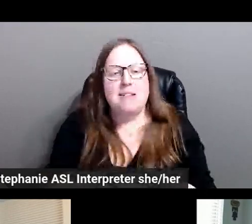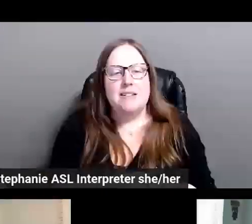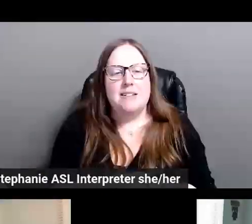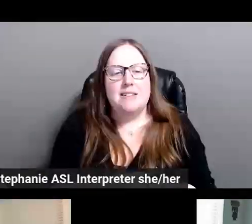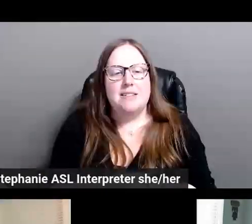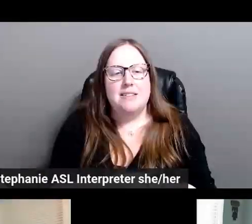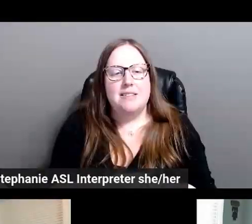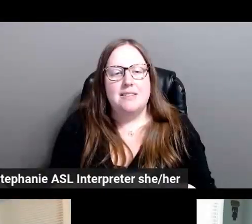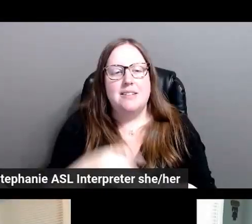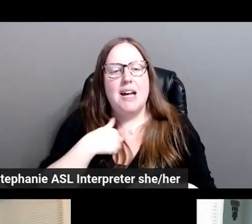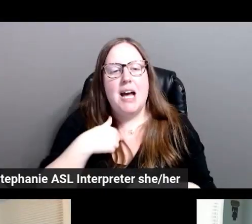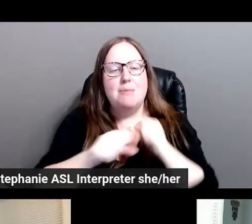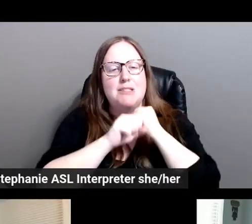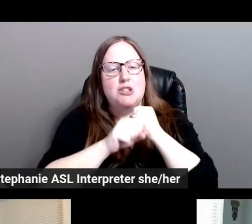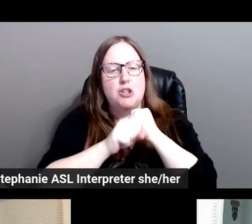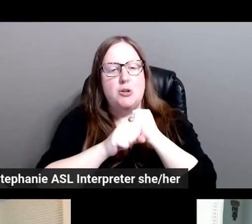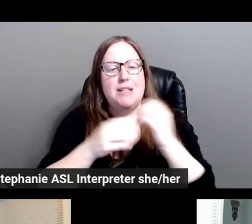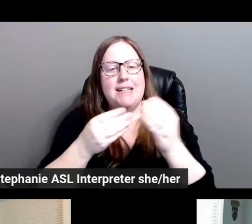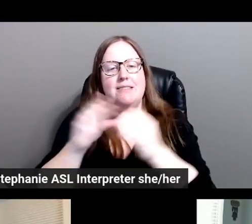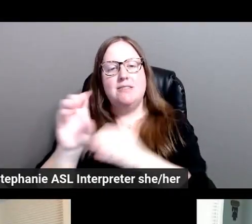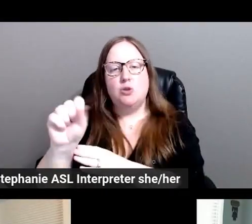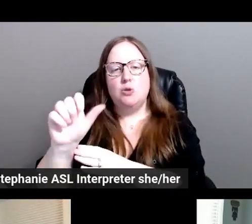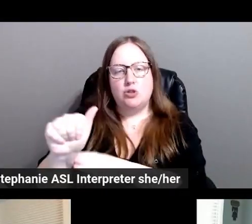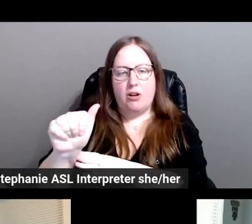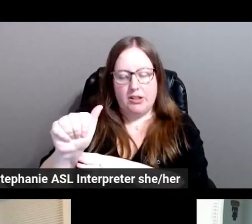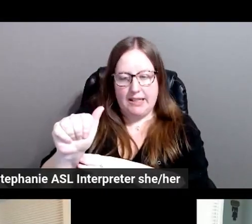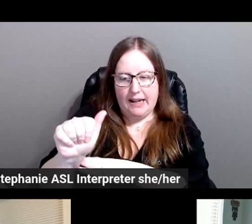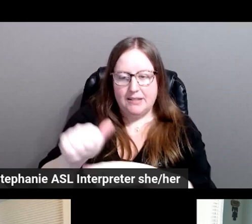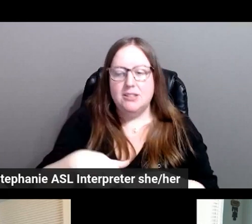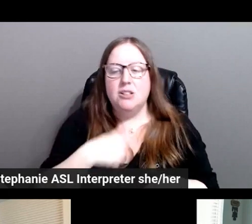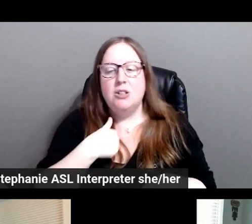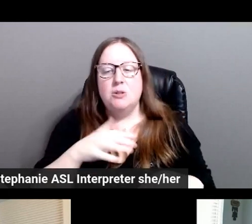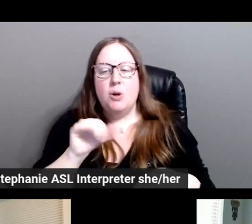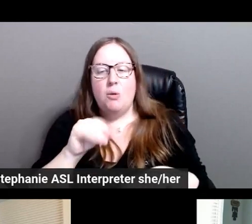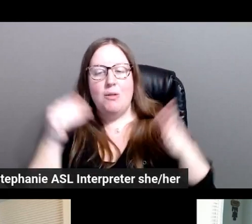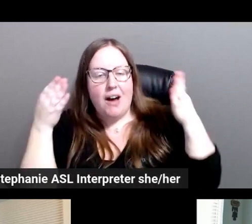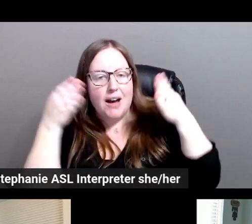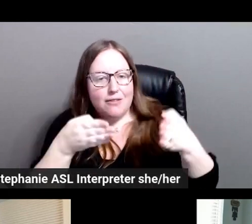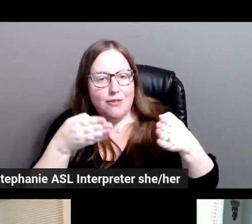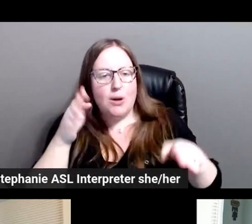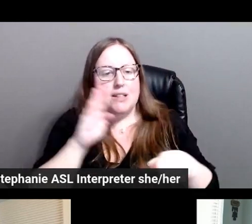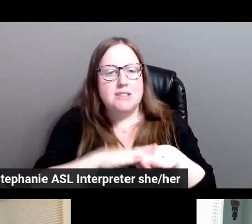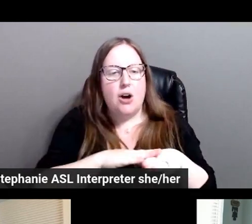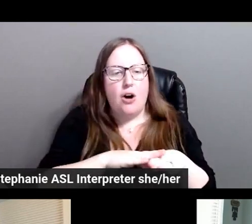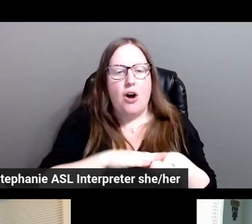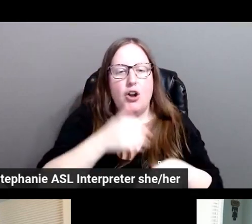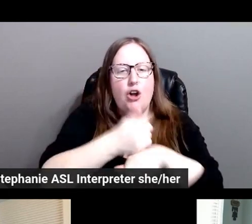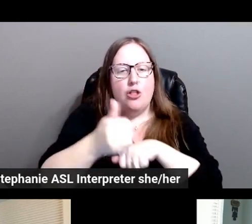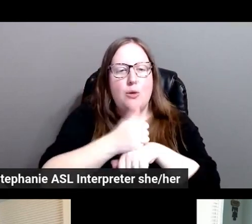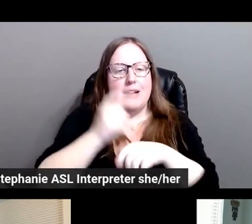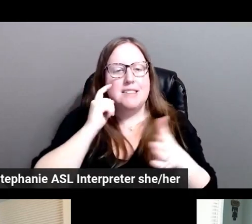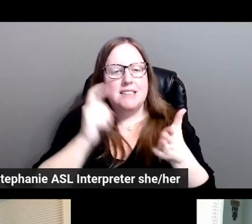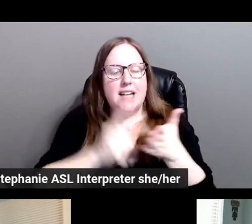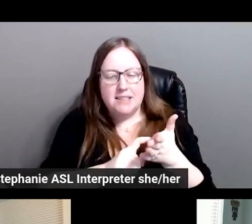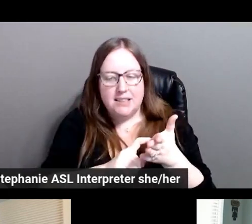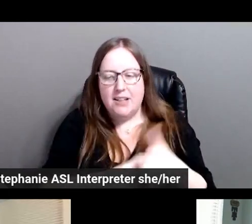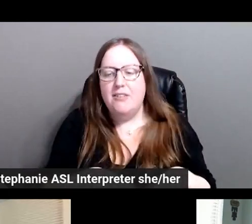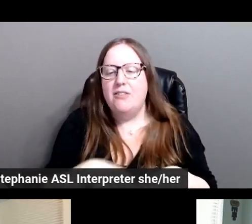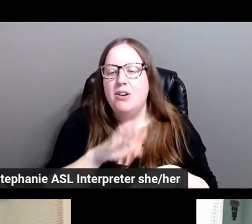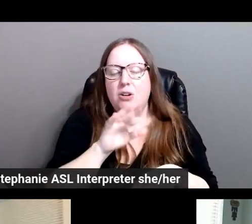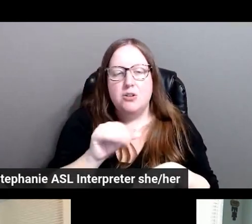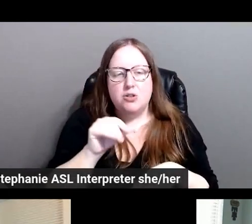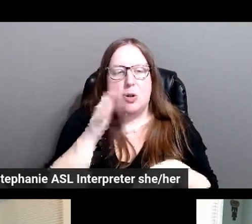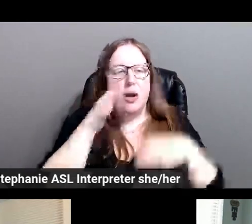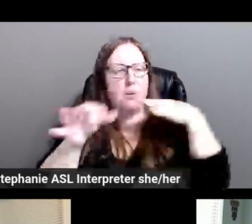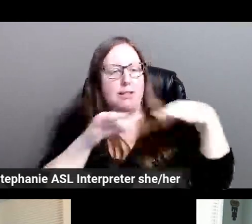I'm a security solutions architect. So I specifically focus on threat detection and incident response. So I'm going to go through some of